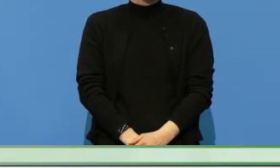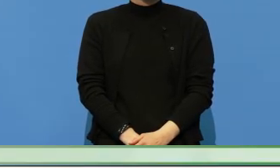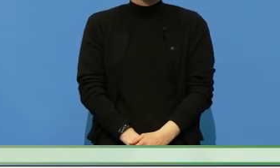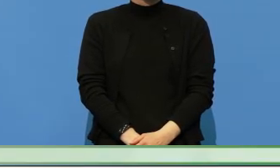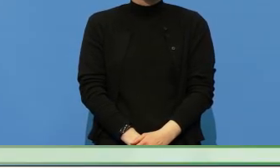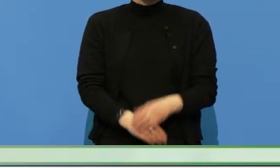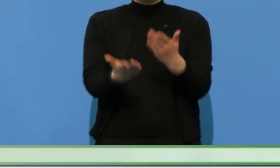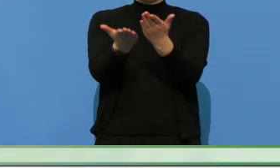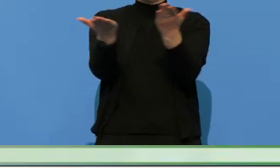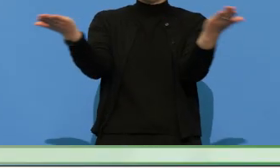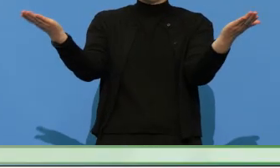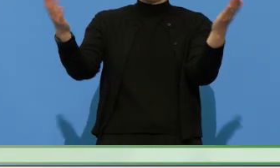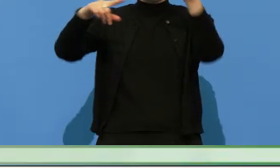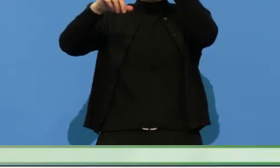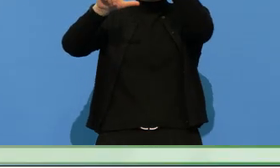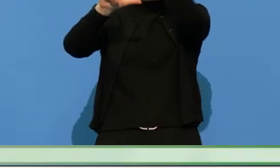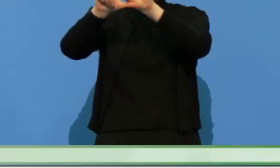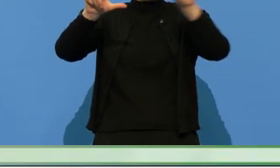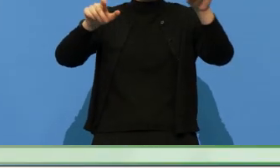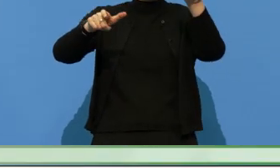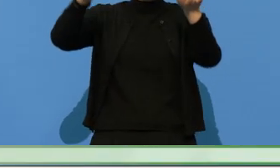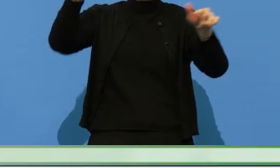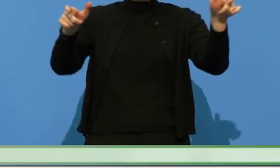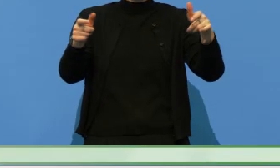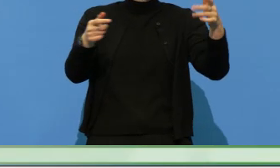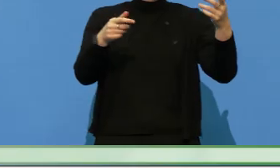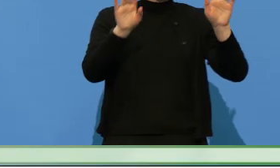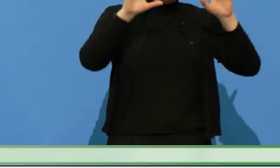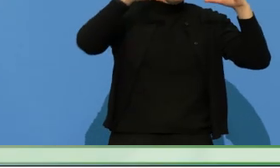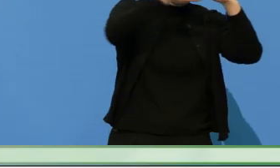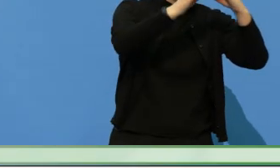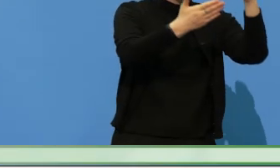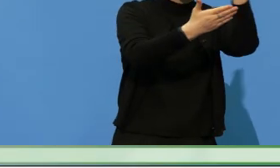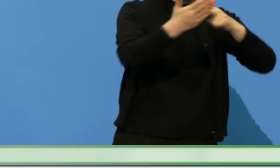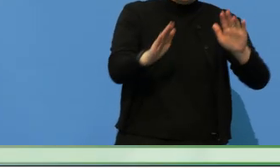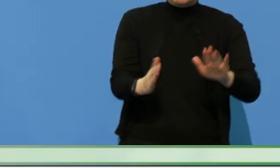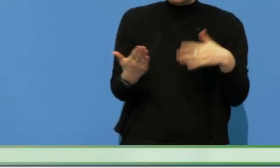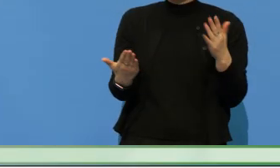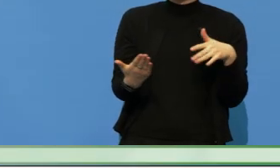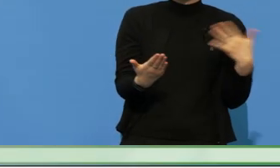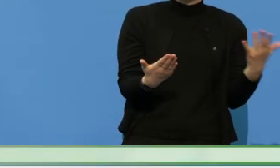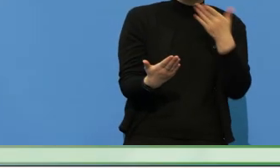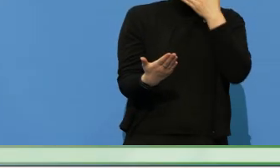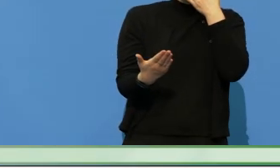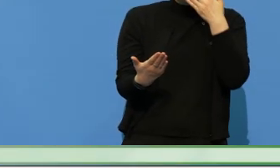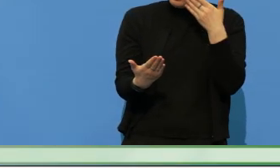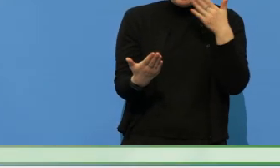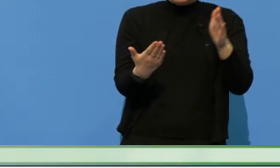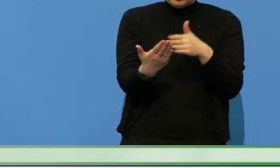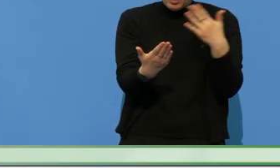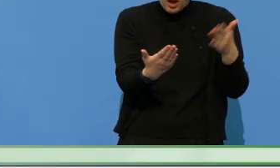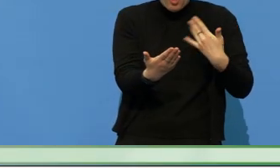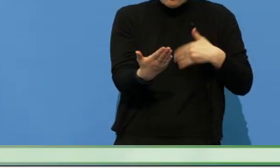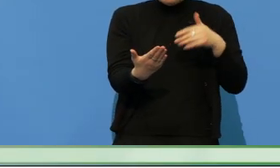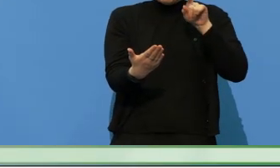beautiful, and that they would like to use it on a daily basis. And we know that it's